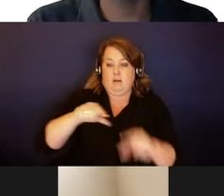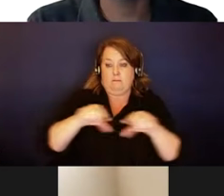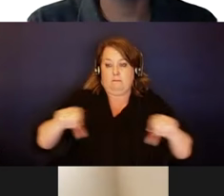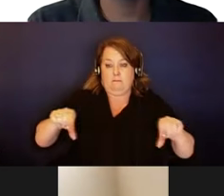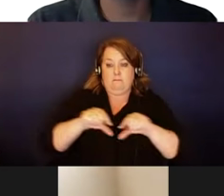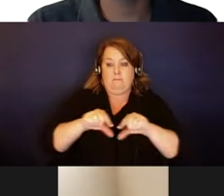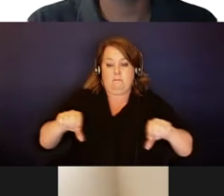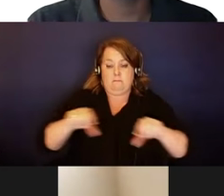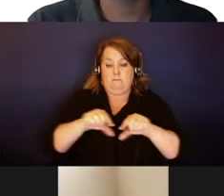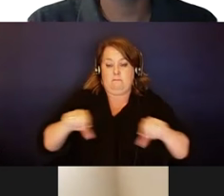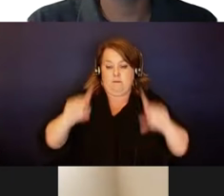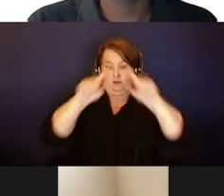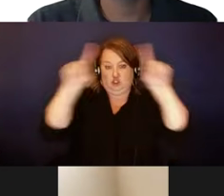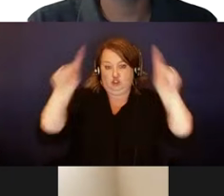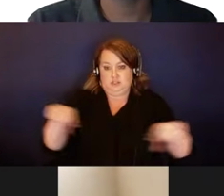screen.